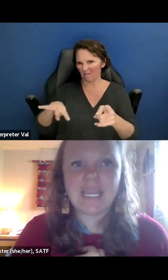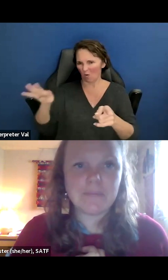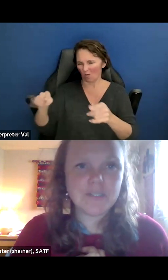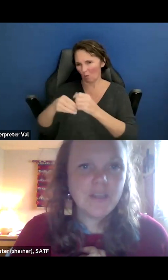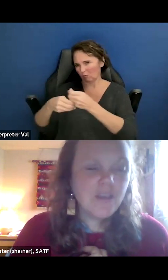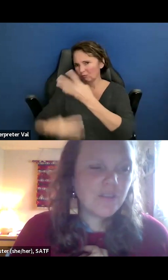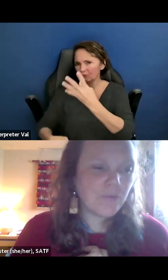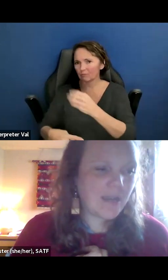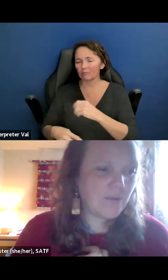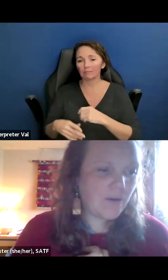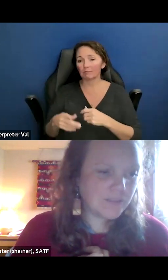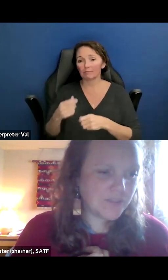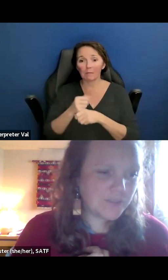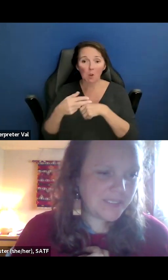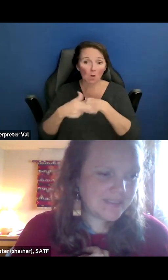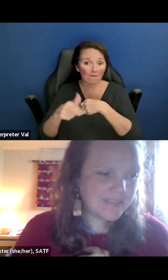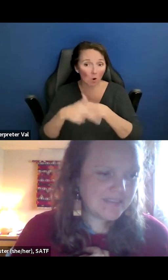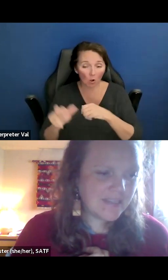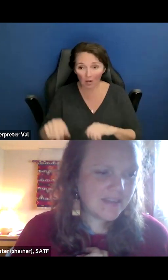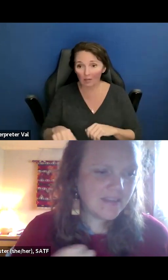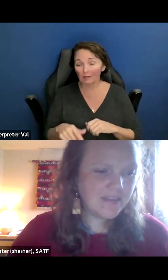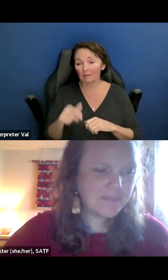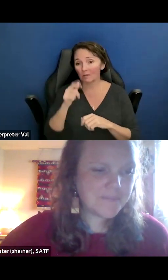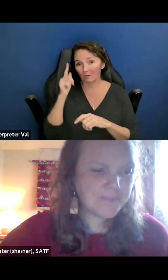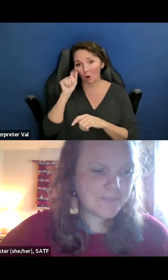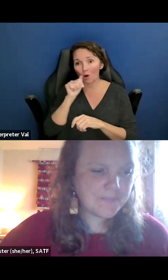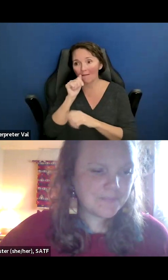are named throughout all of those pieces.